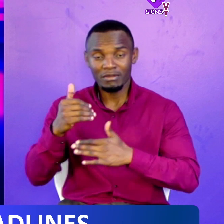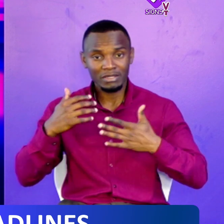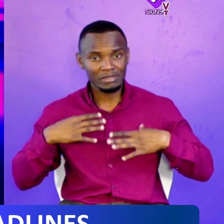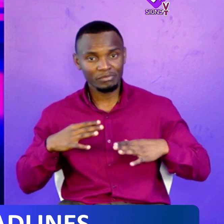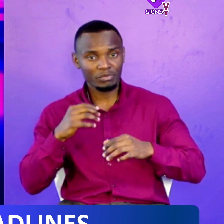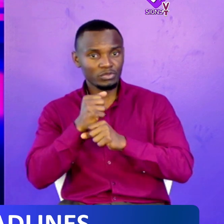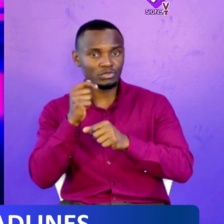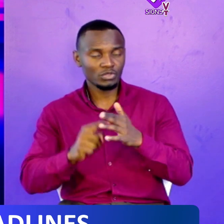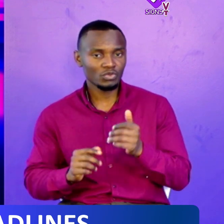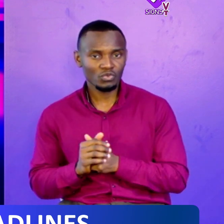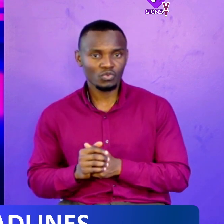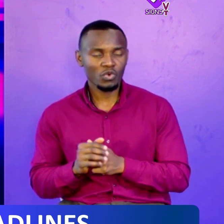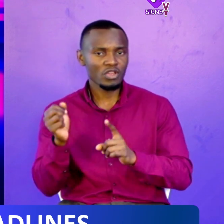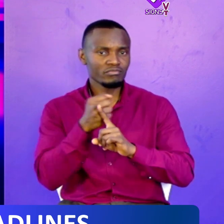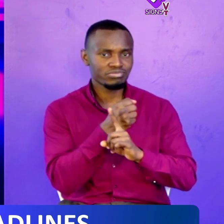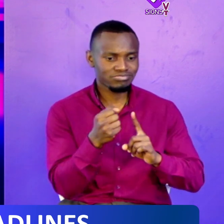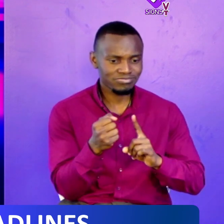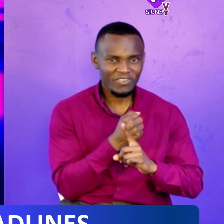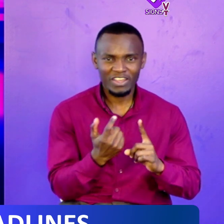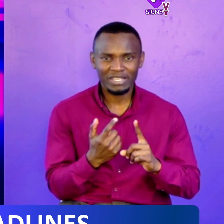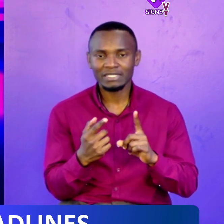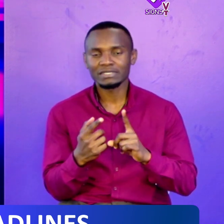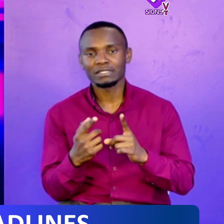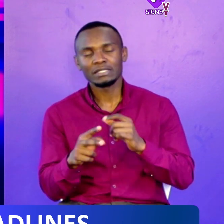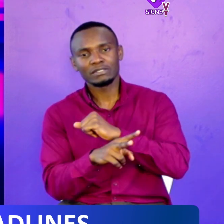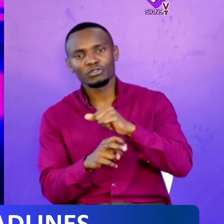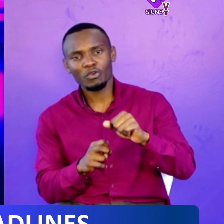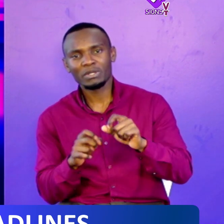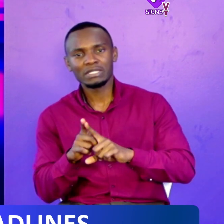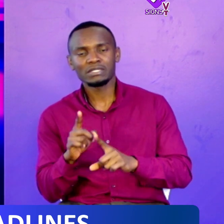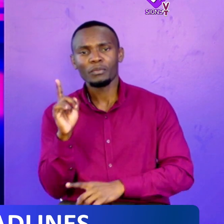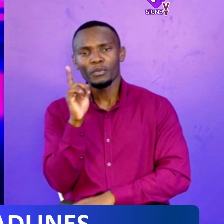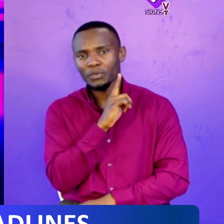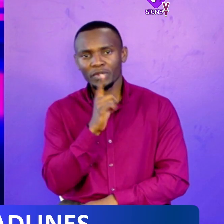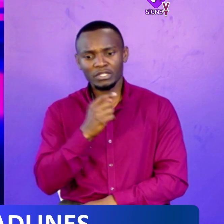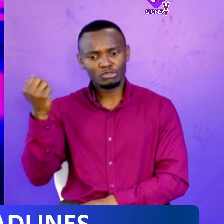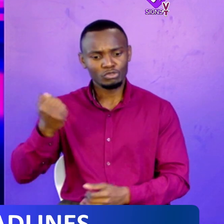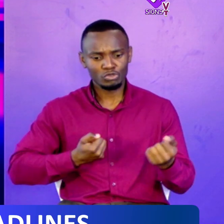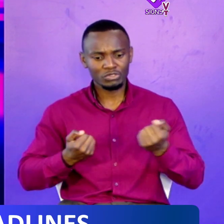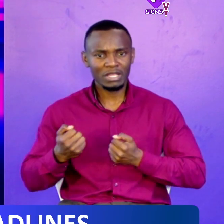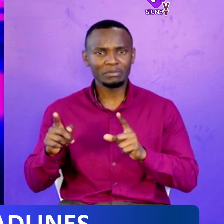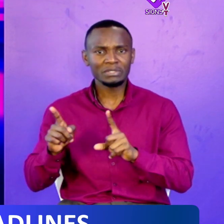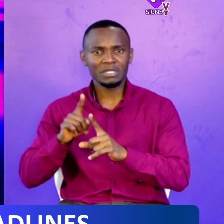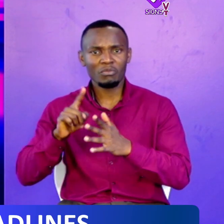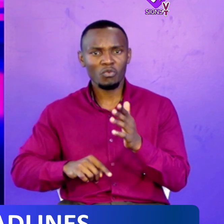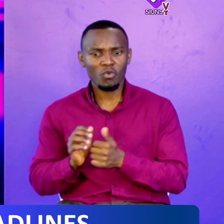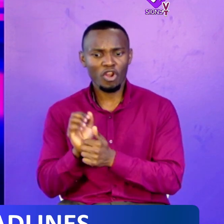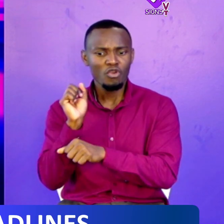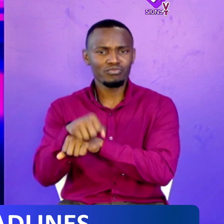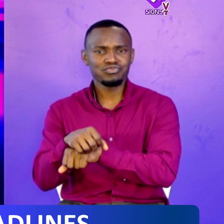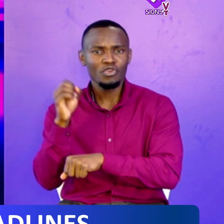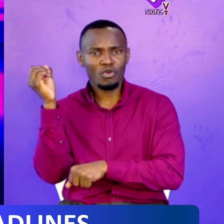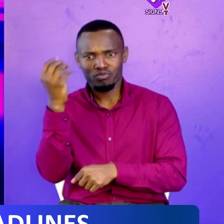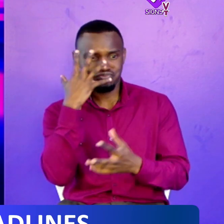around, intimidating them, robbing them, and even threatening to stab or smear human feces on them. Now, according to